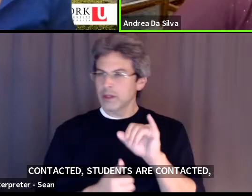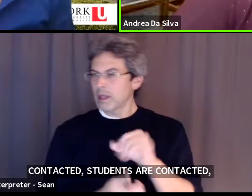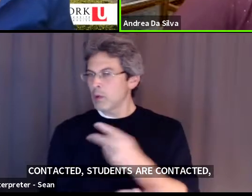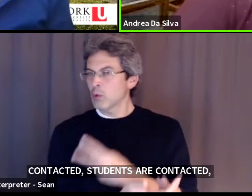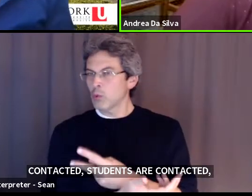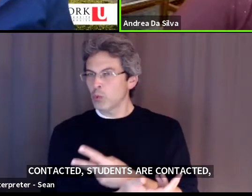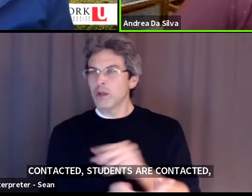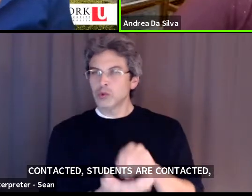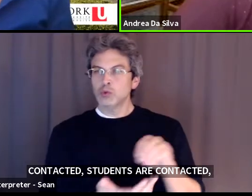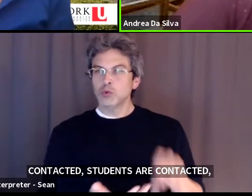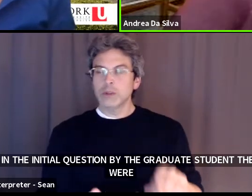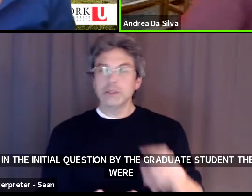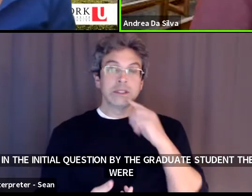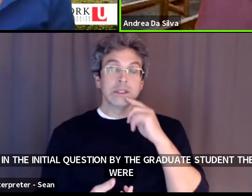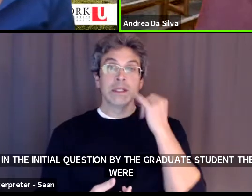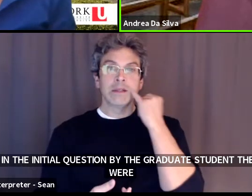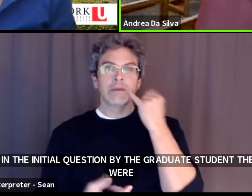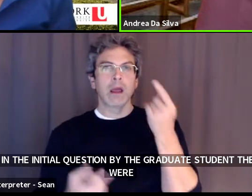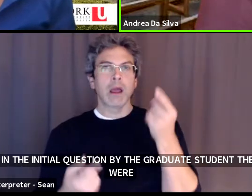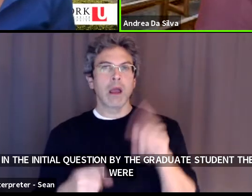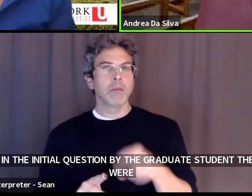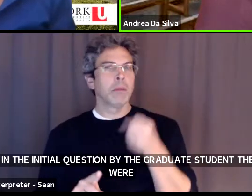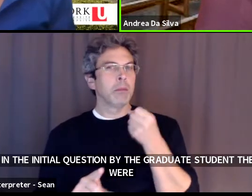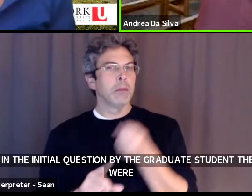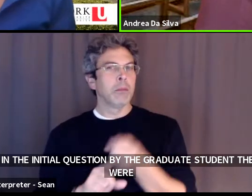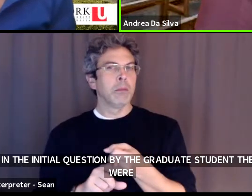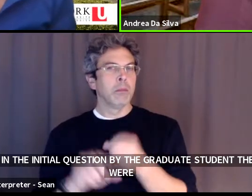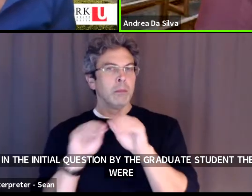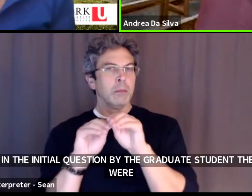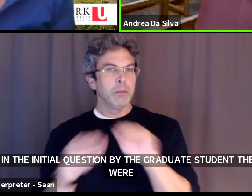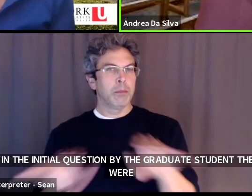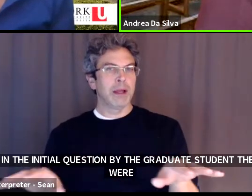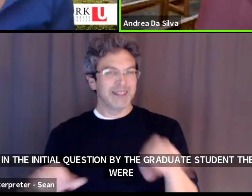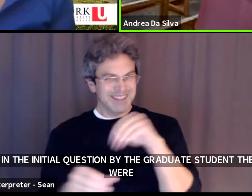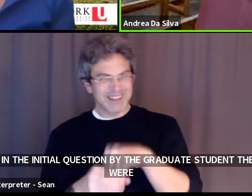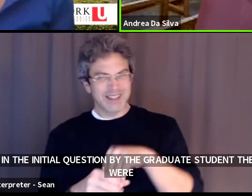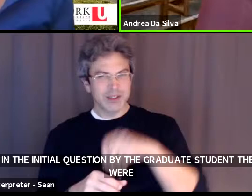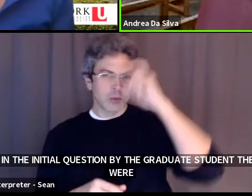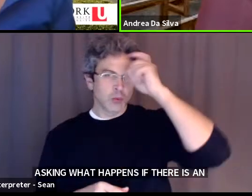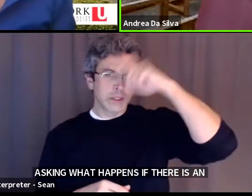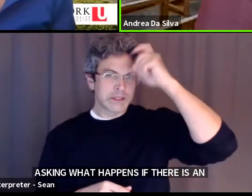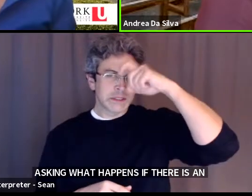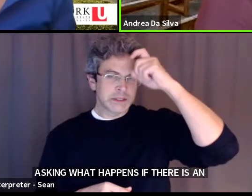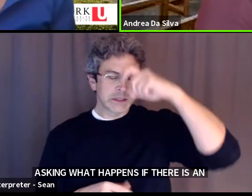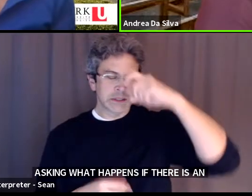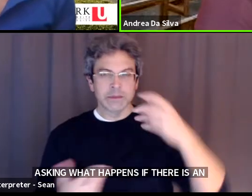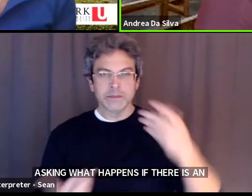happens if there is an outbreak in the resident campus. So